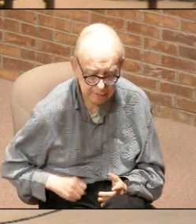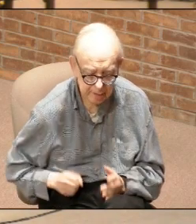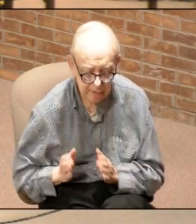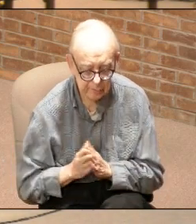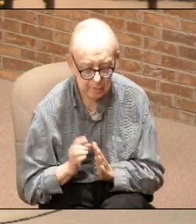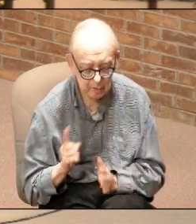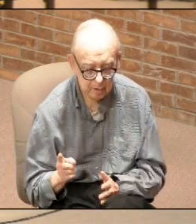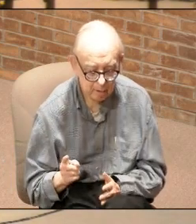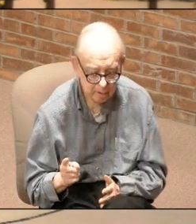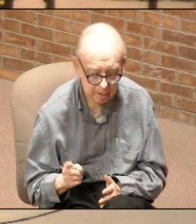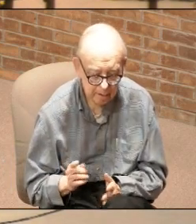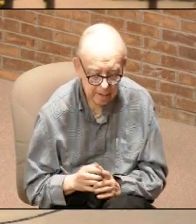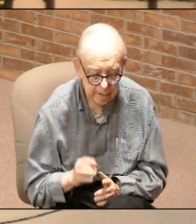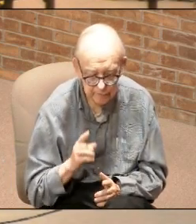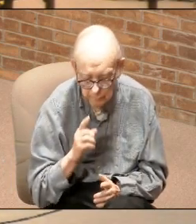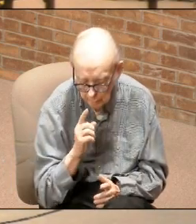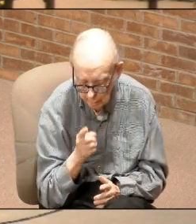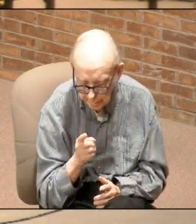solomon asked for wisdom